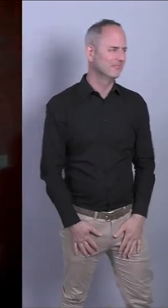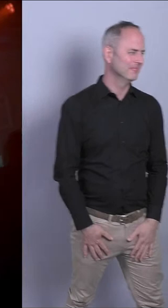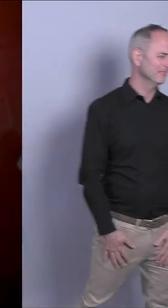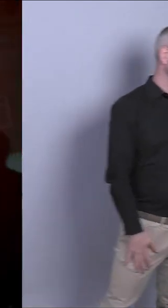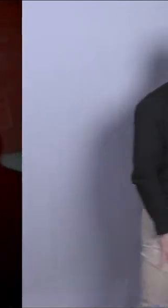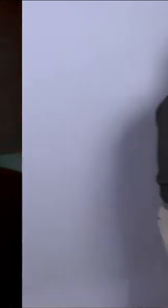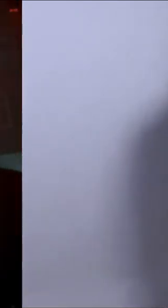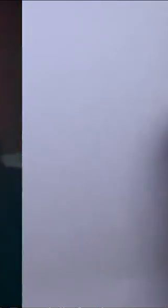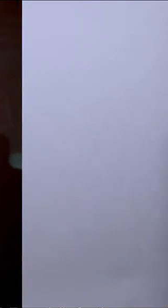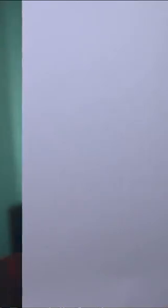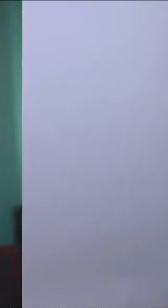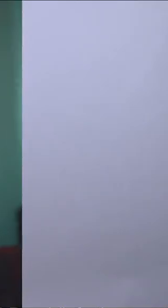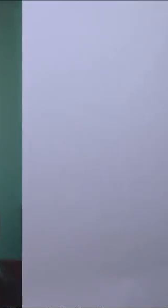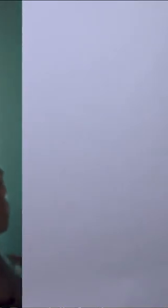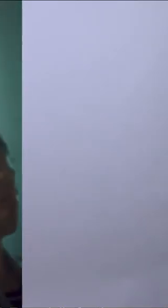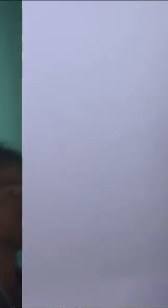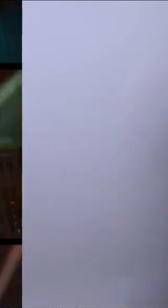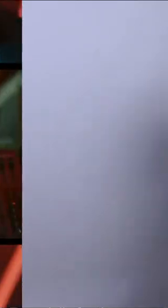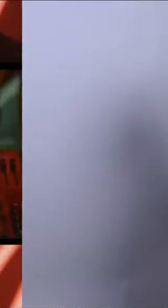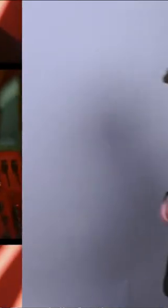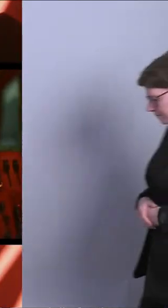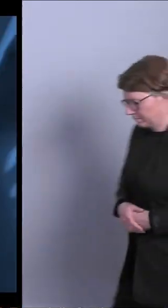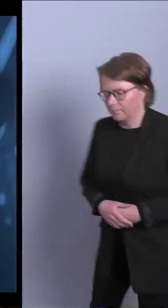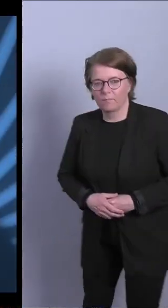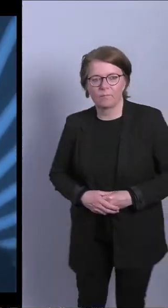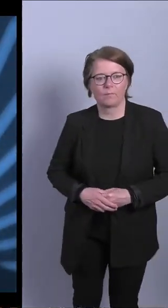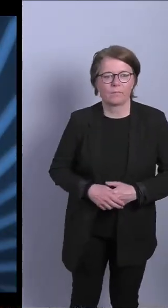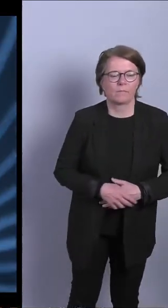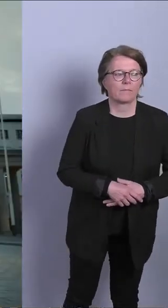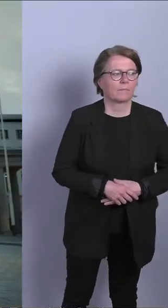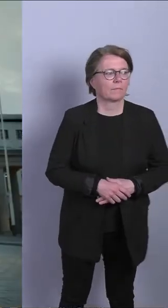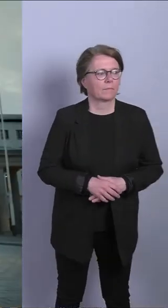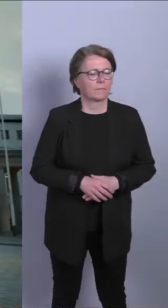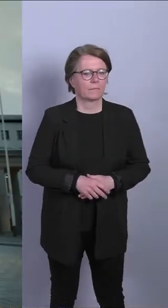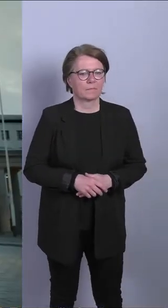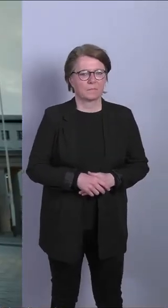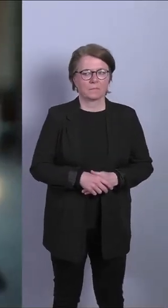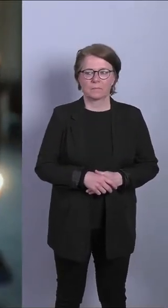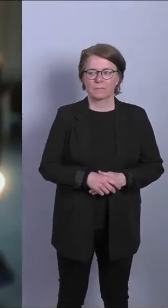We are at the top. We are on the ground.